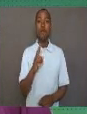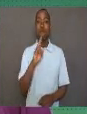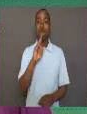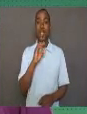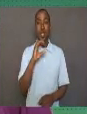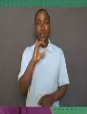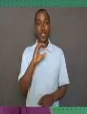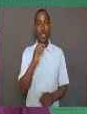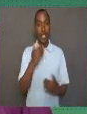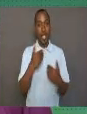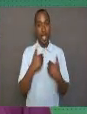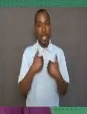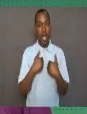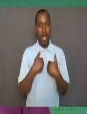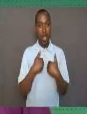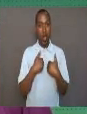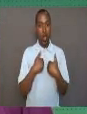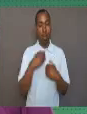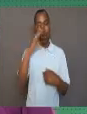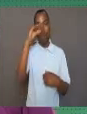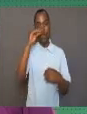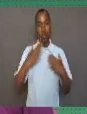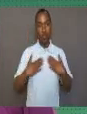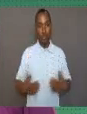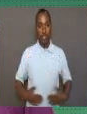C has on the human body.